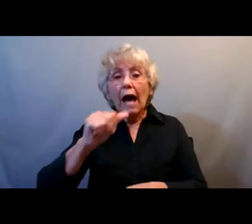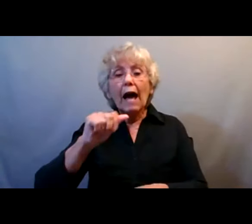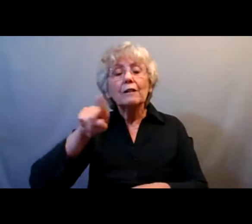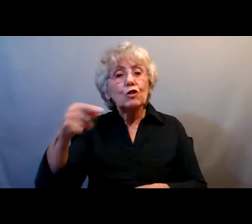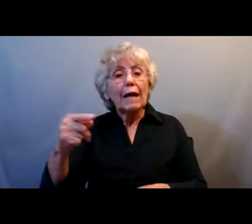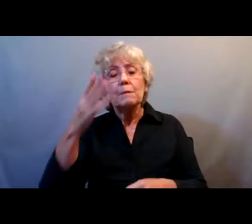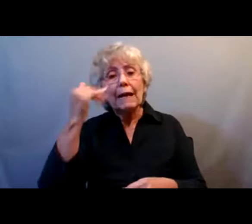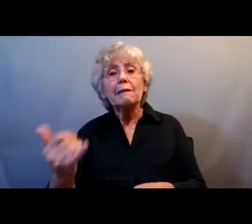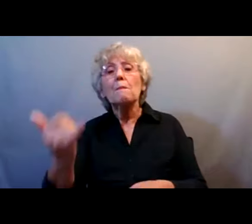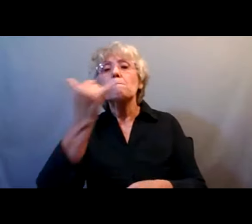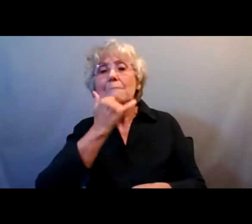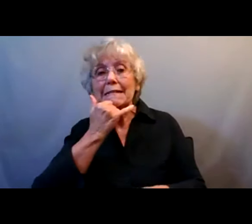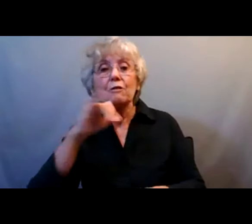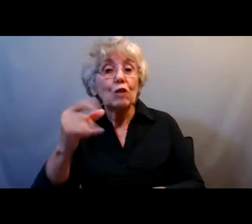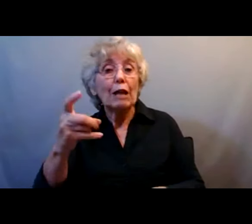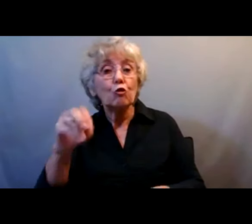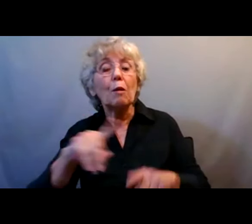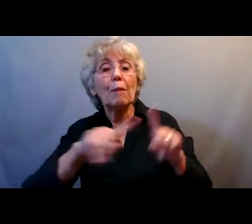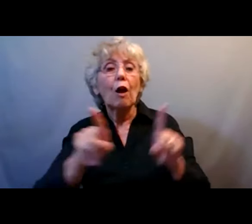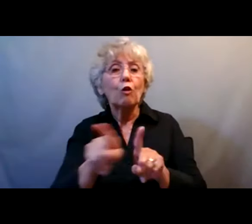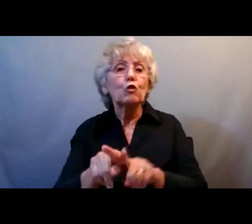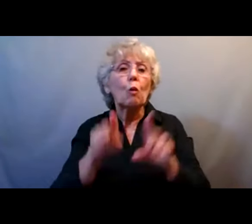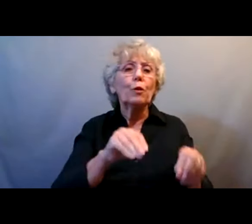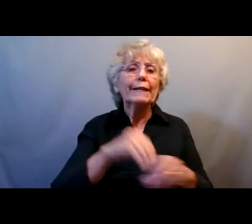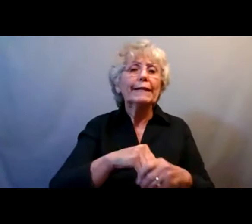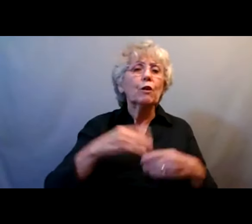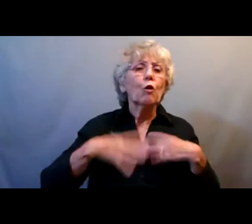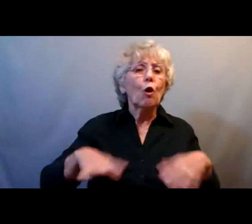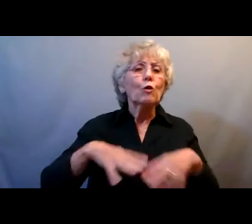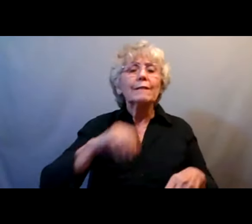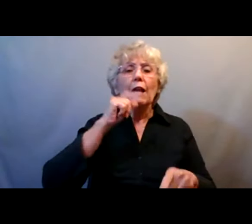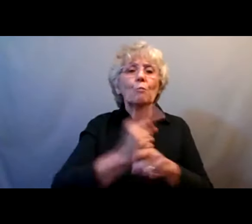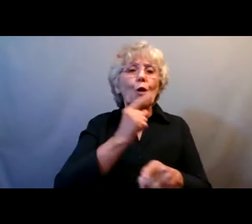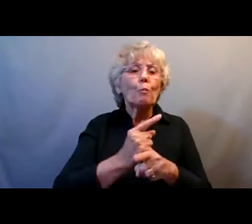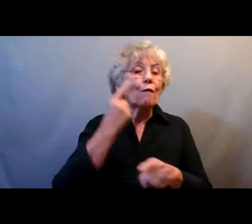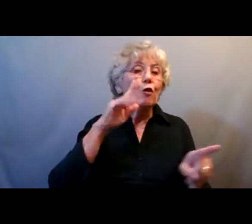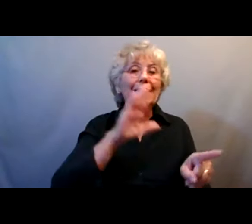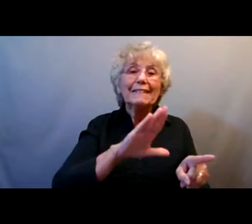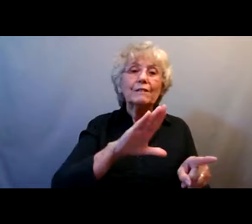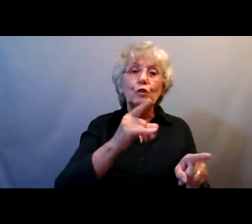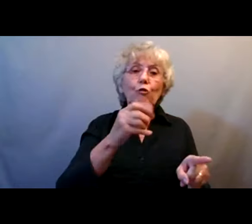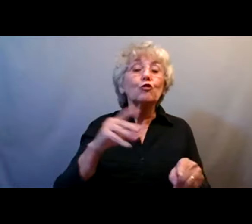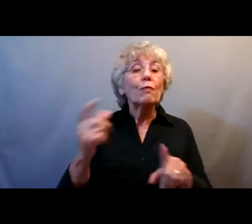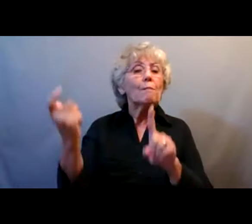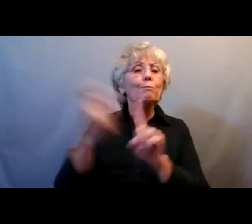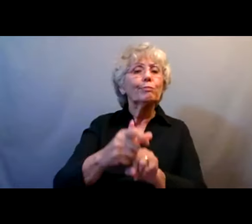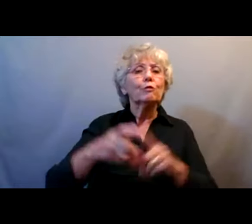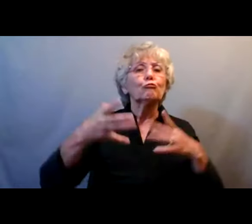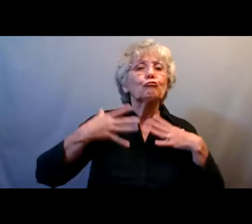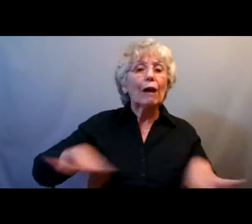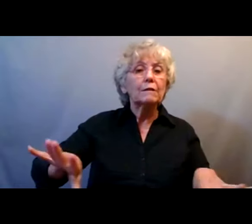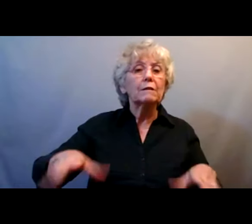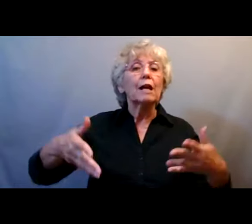in clothes that were inappropriate for his gender. So he was being dressed in dresses and skirts and being called